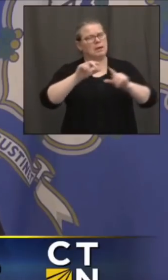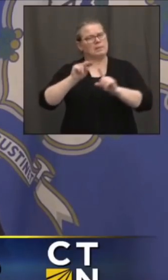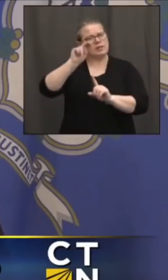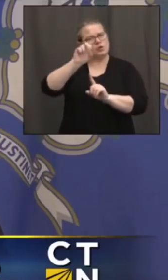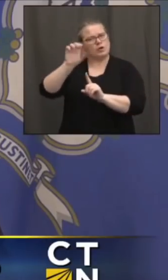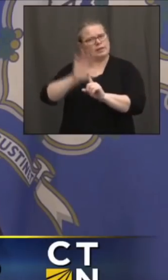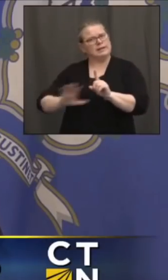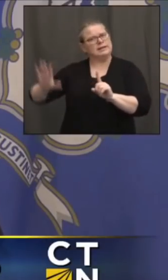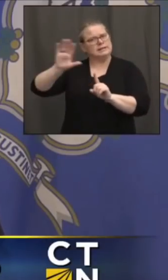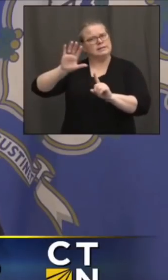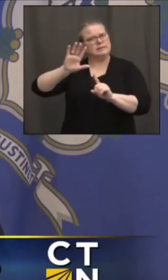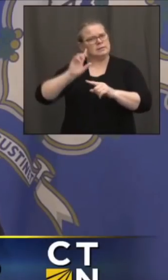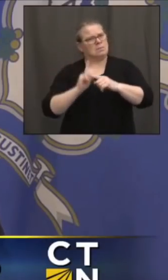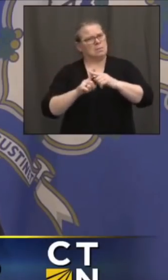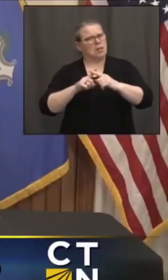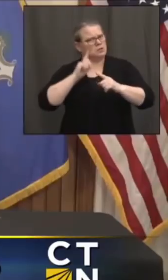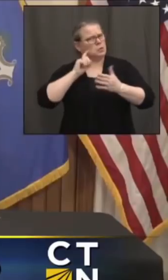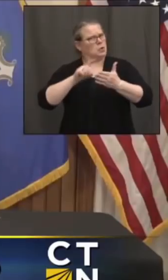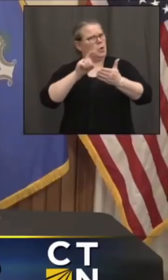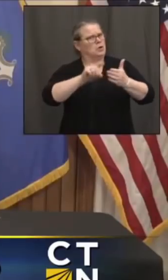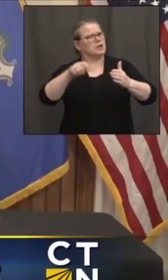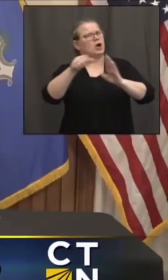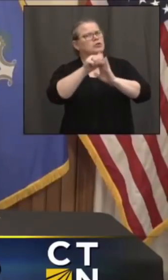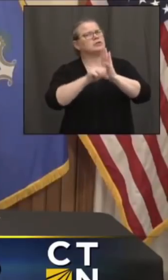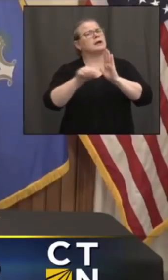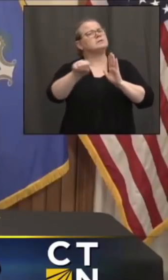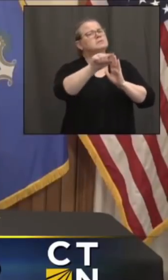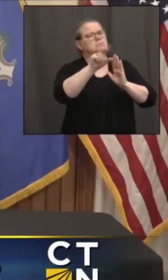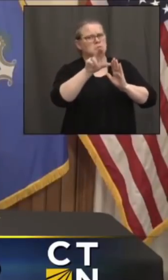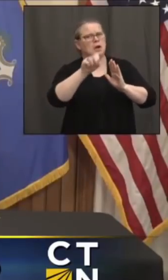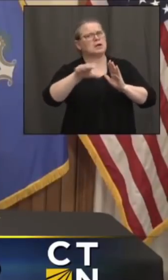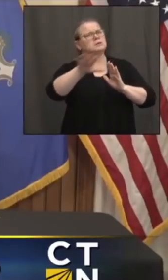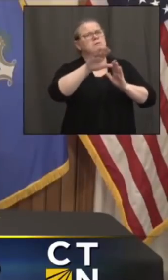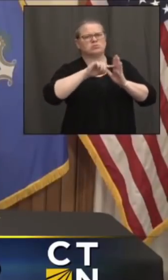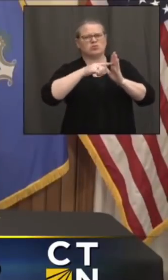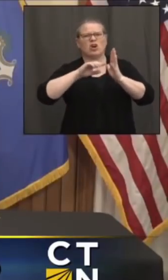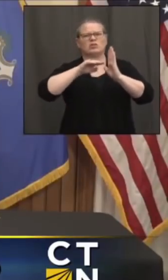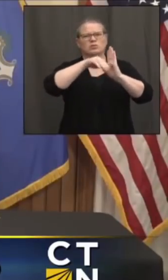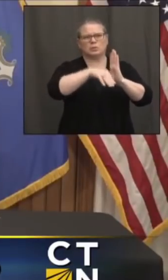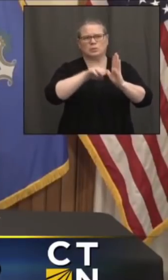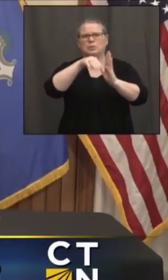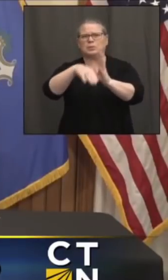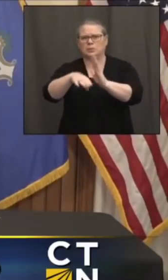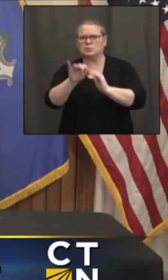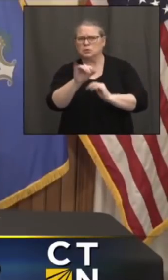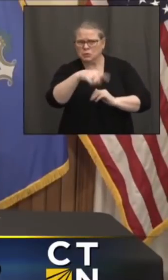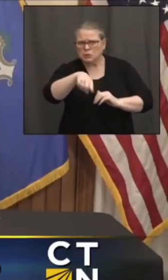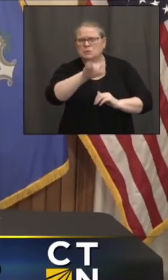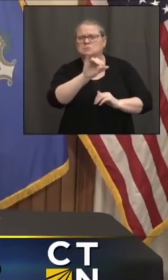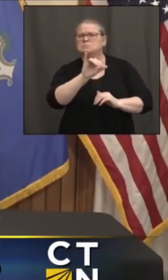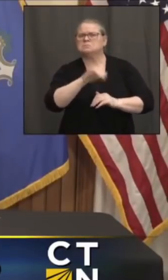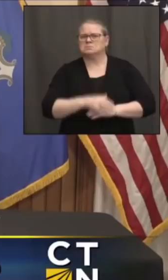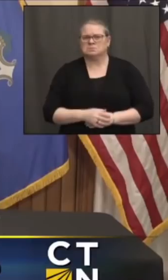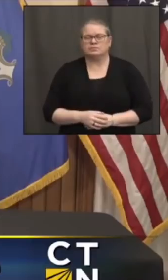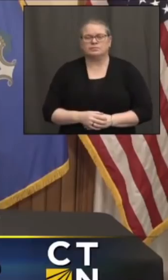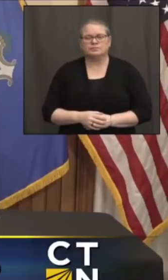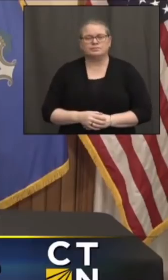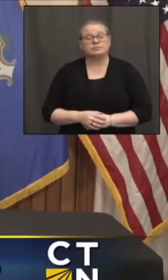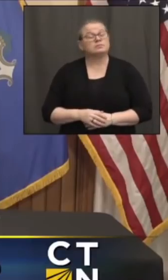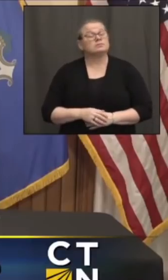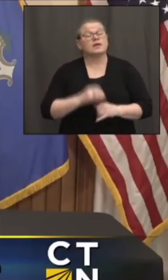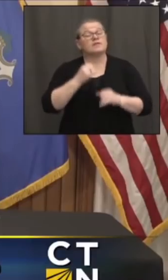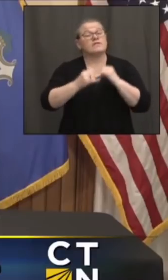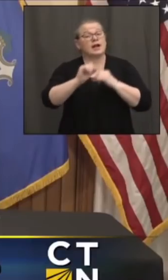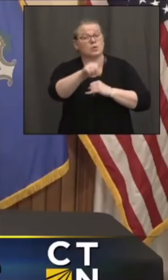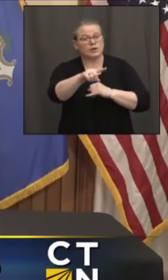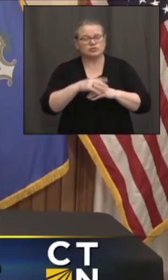the country as well. And my final one, you hinted at this on Monday that some of the executive orders could be